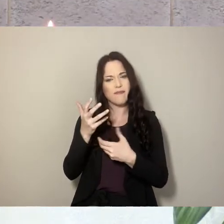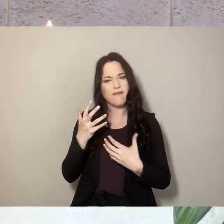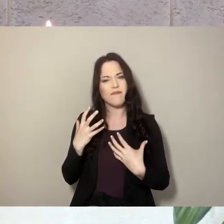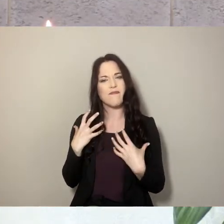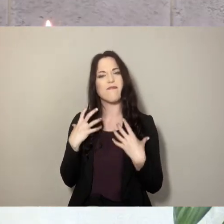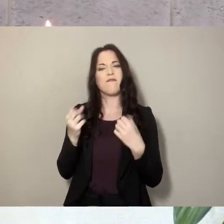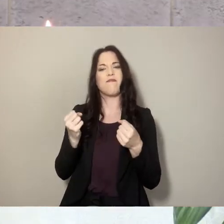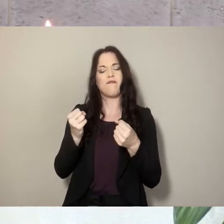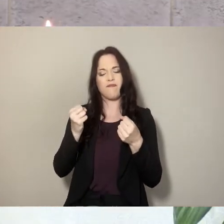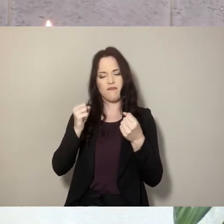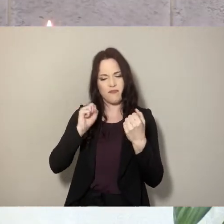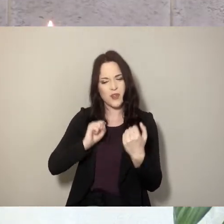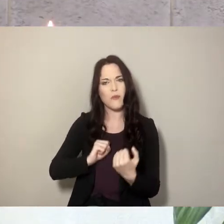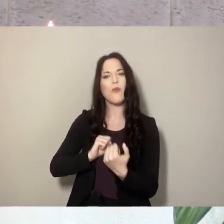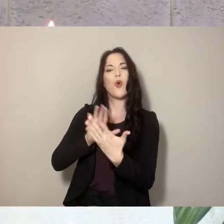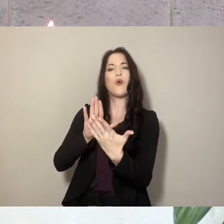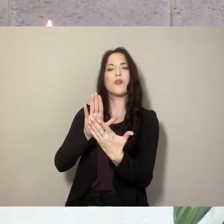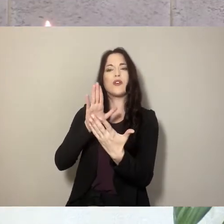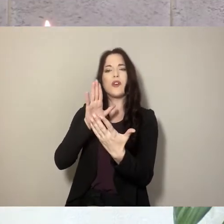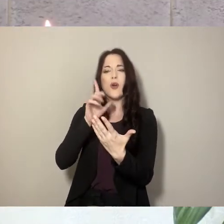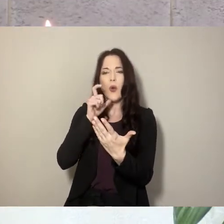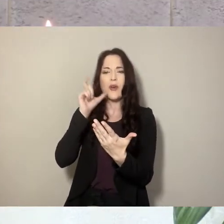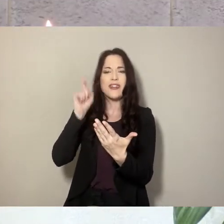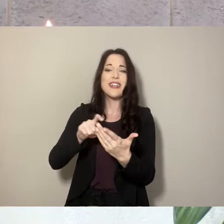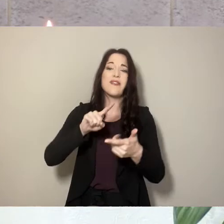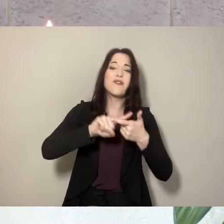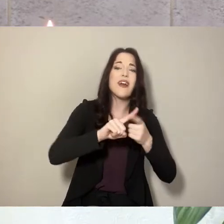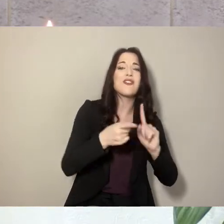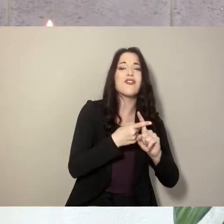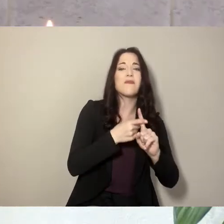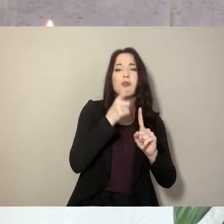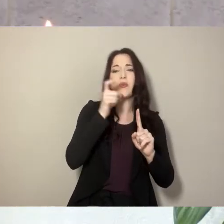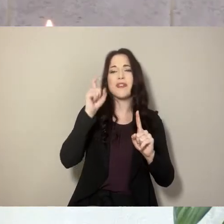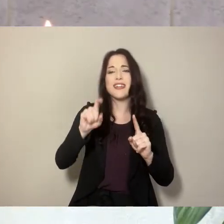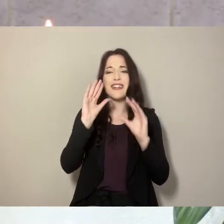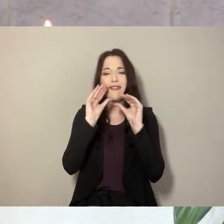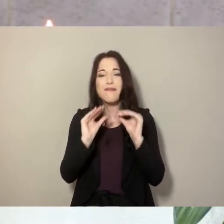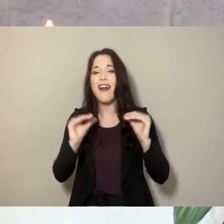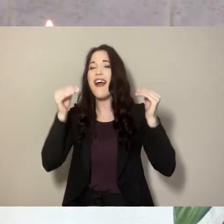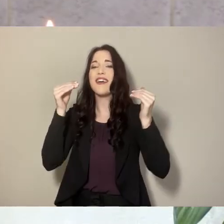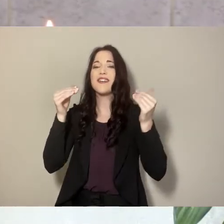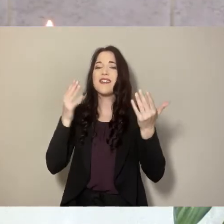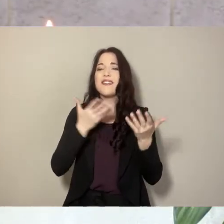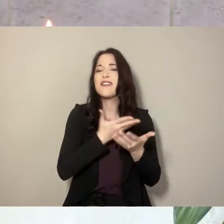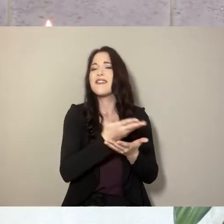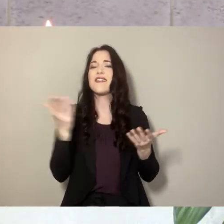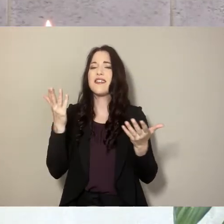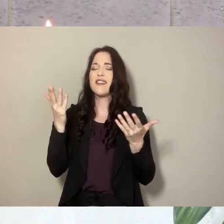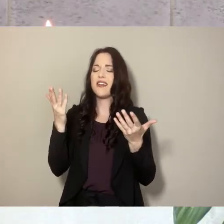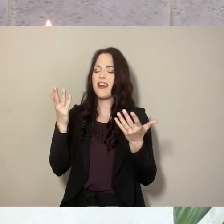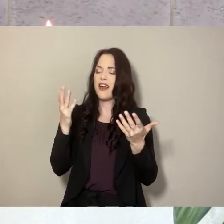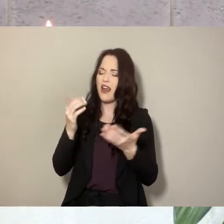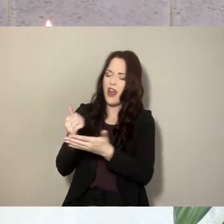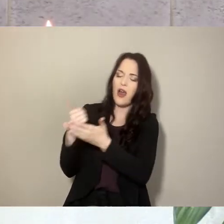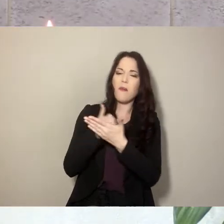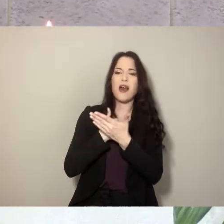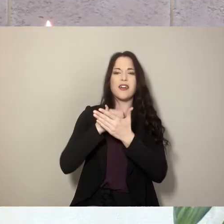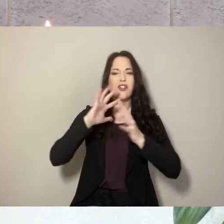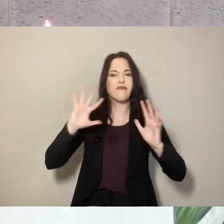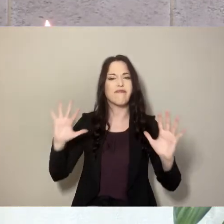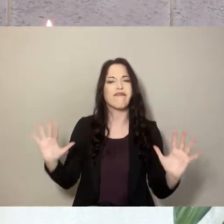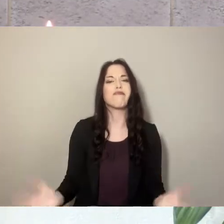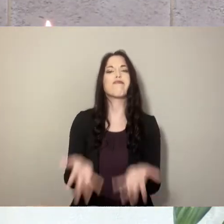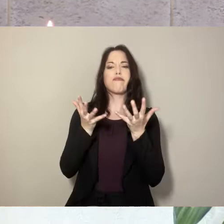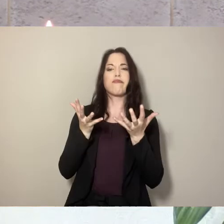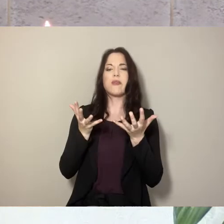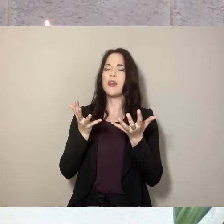in need of friendship, in need of a smile. Help us to rise up, O God, and live the